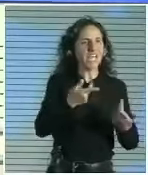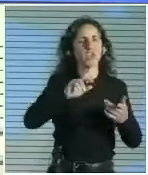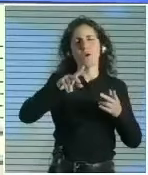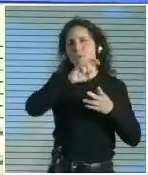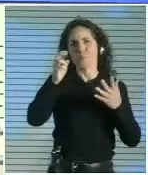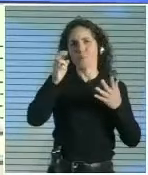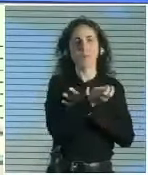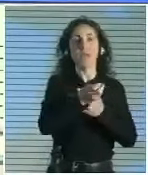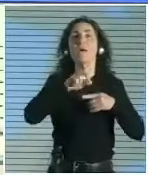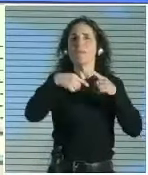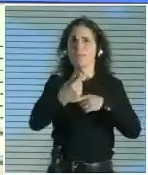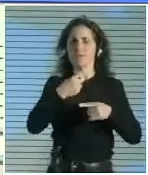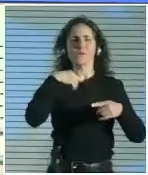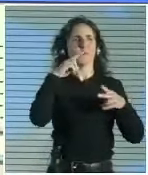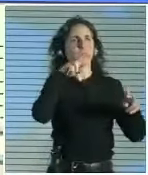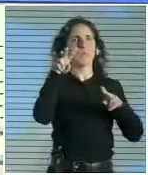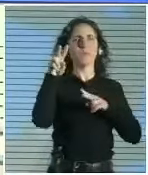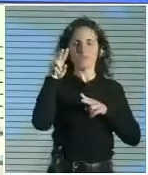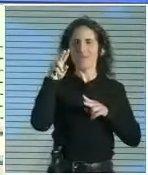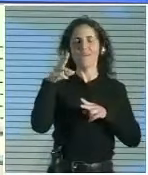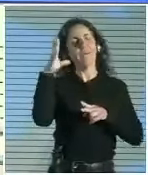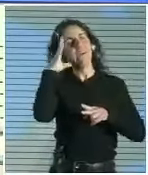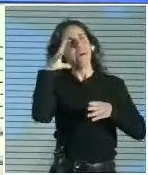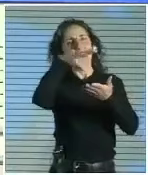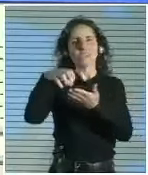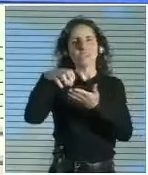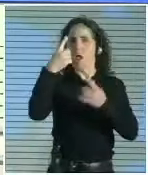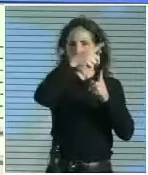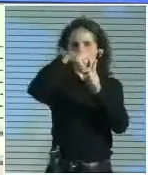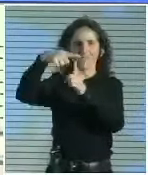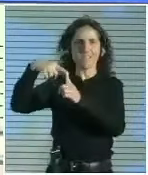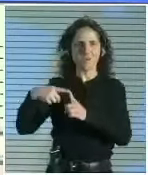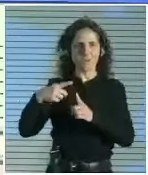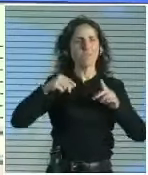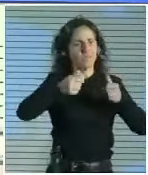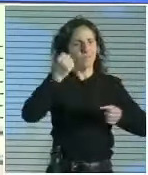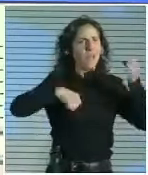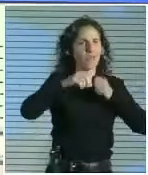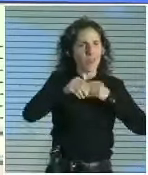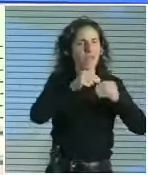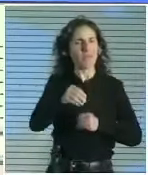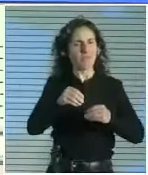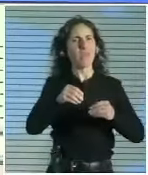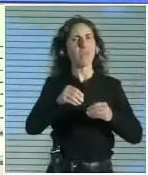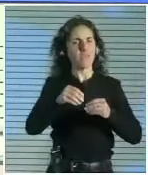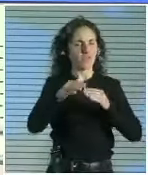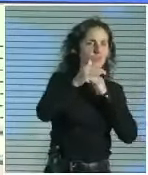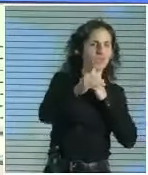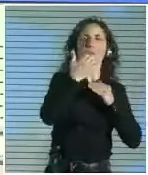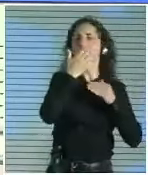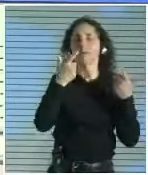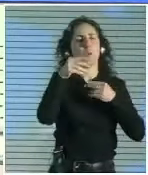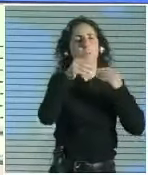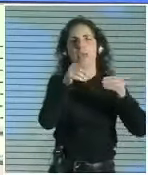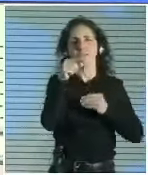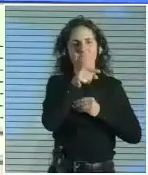have implemented a certain category of sustainability action. For example, on plastic, we can look at the destination and say, hey,